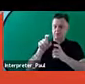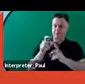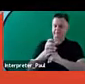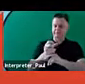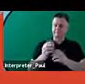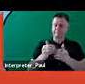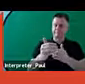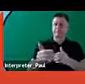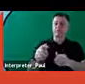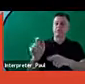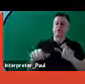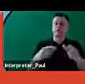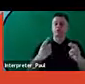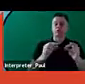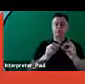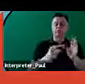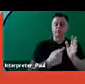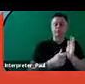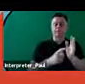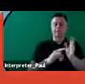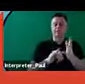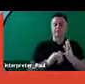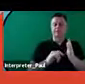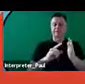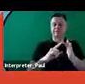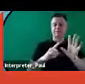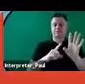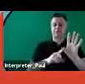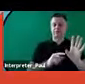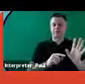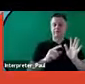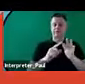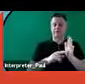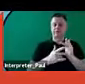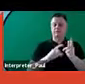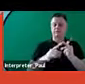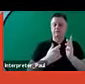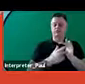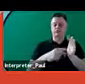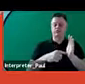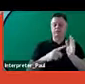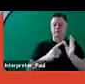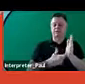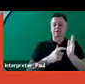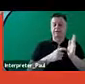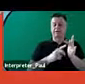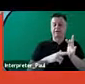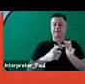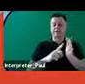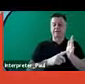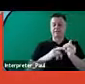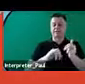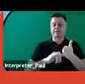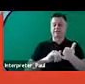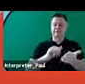Her clients include Barclays, EY, Enterprise Rent-A-Car, Link Laters and